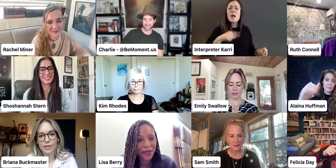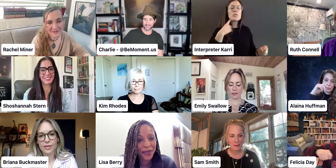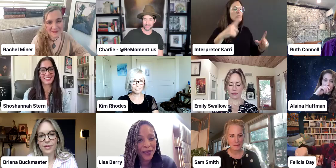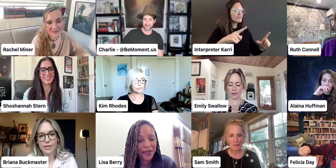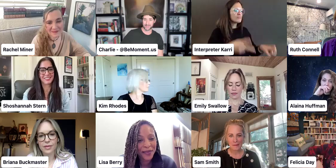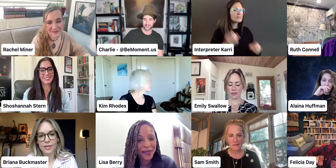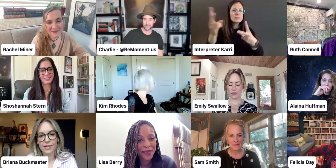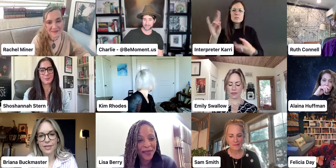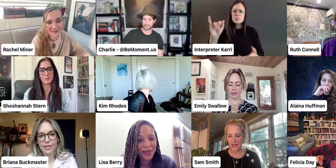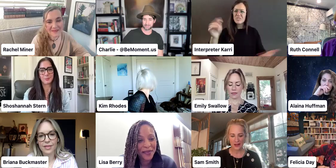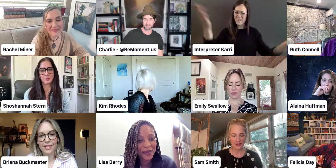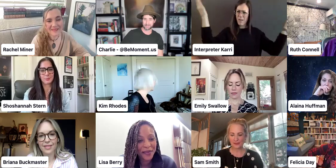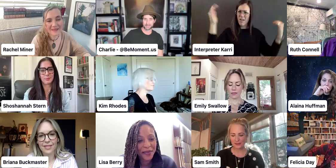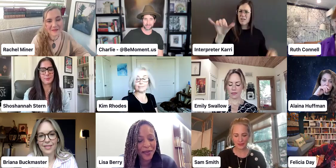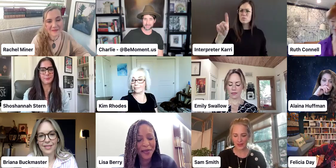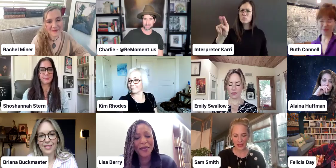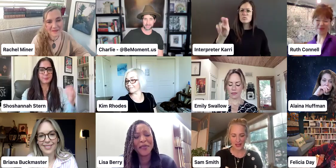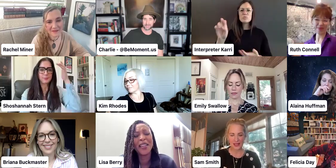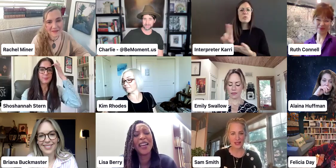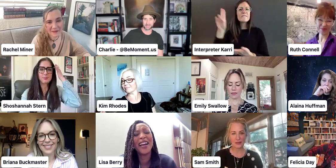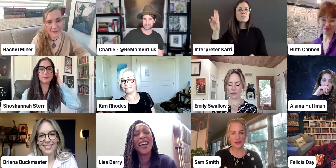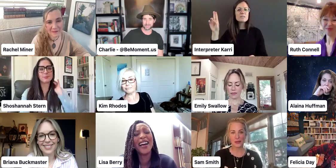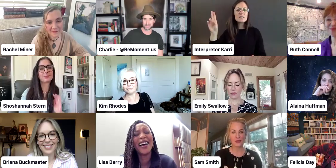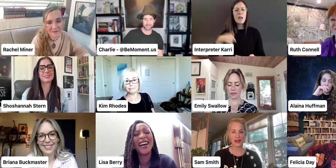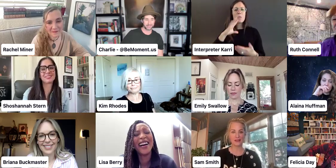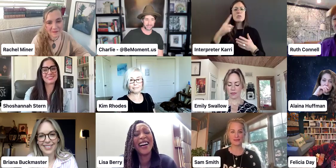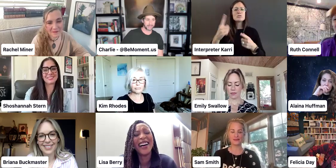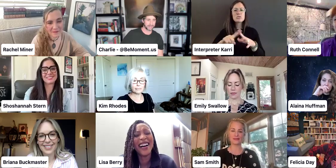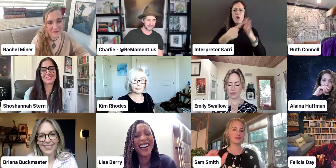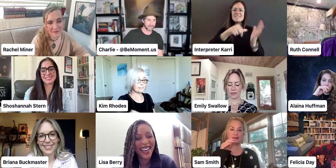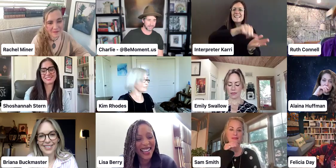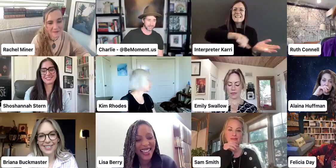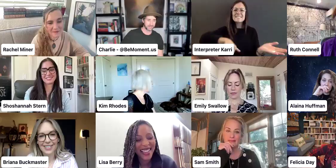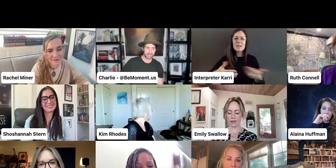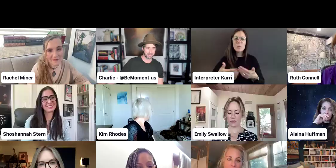just do it. Come on, YouTube University. I'll think start that would dissecting be whatever.